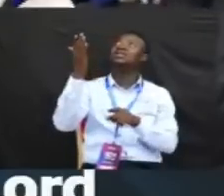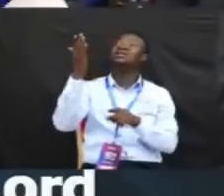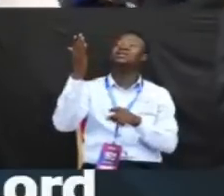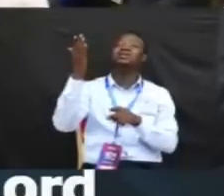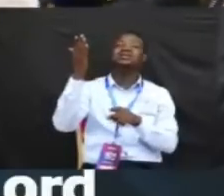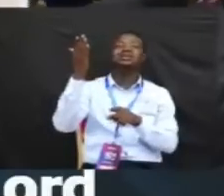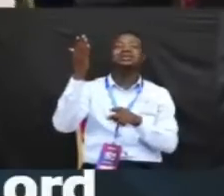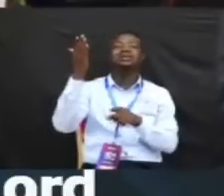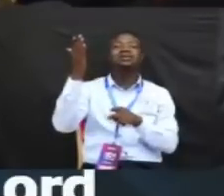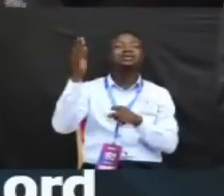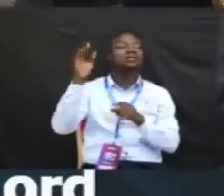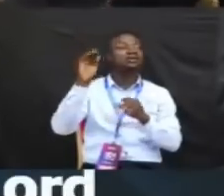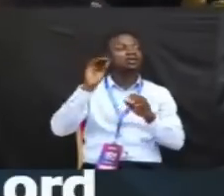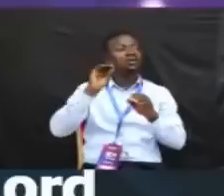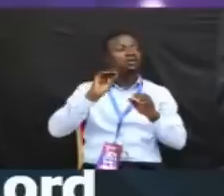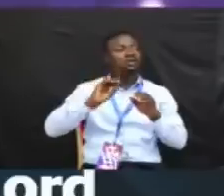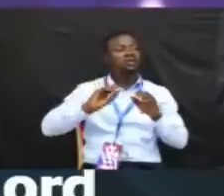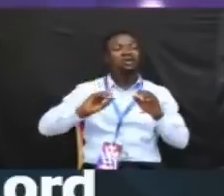thee?